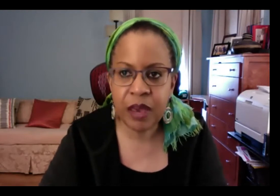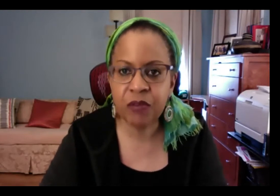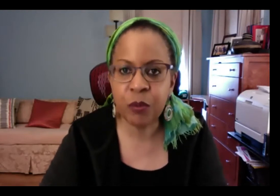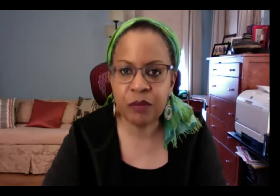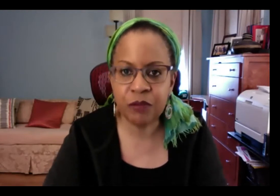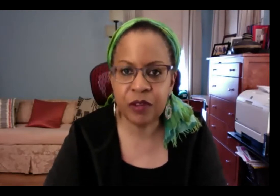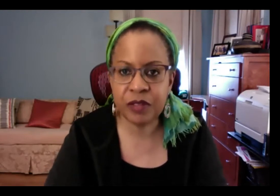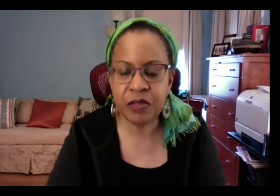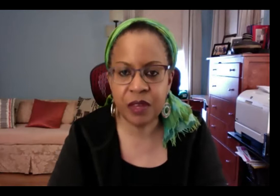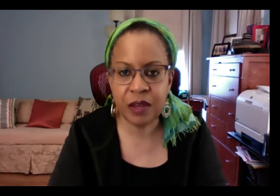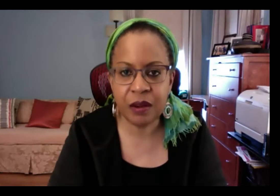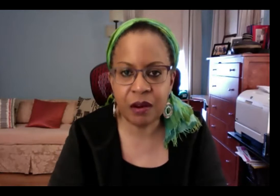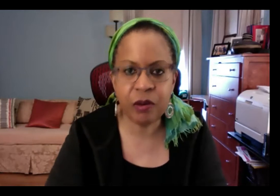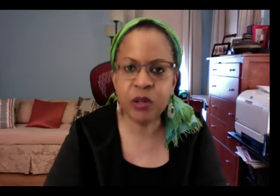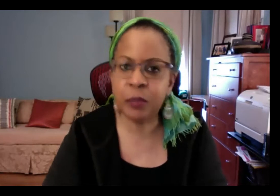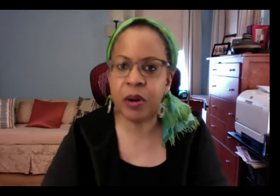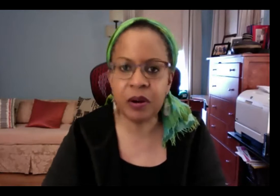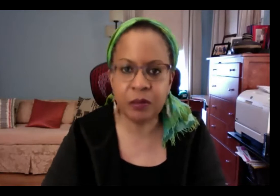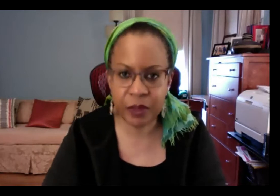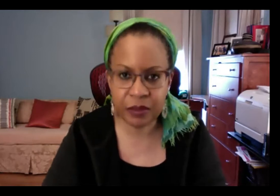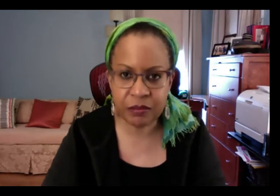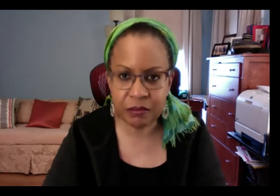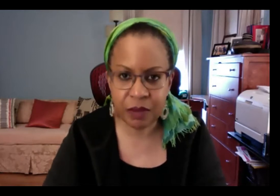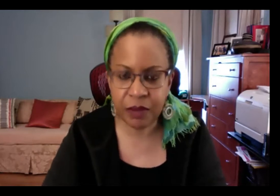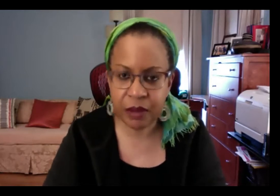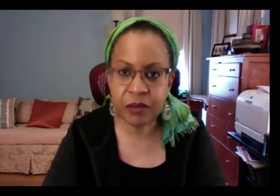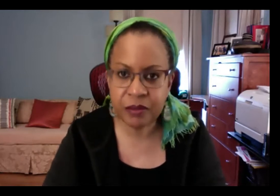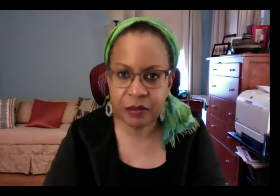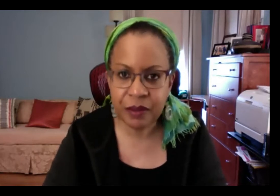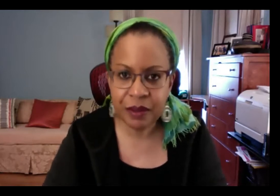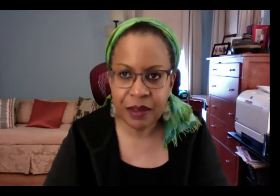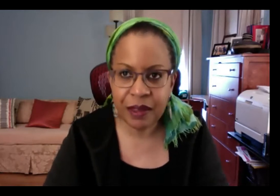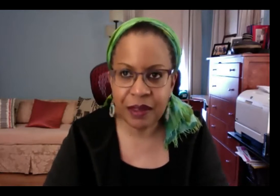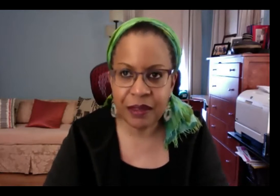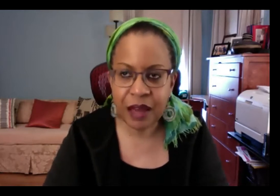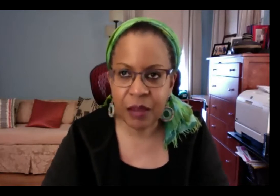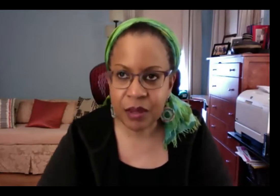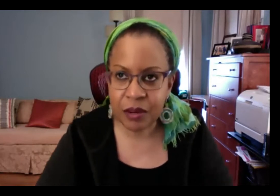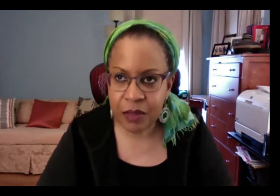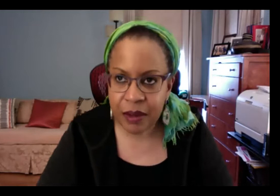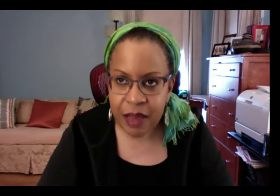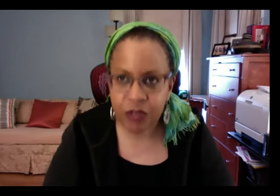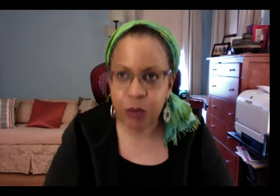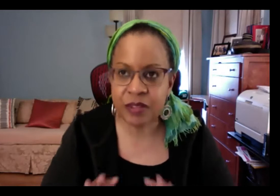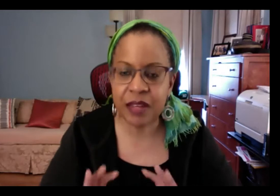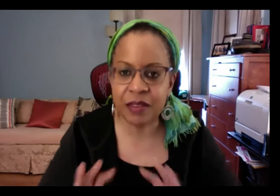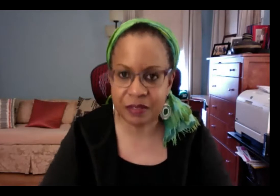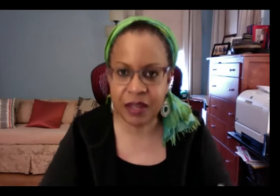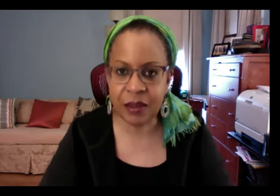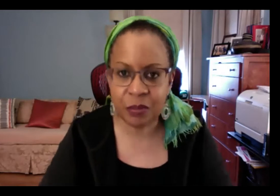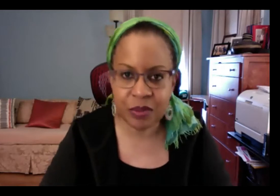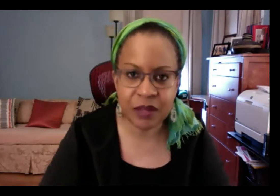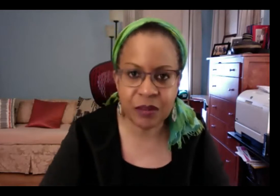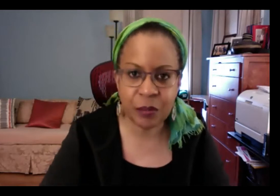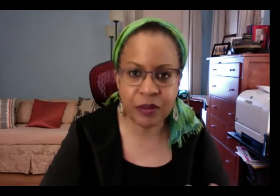where everyone feels that they are on par with others, and that everyone's getting the